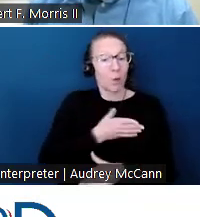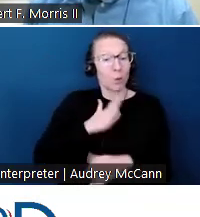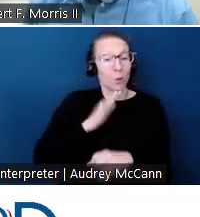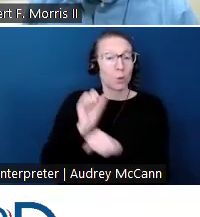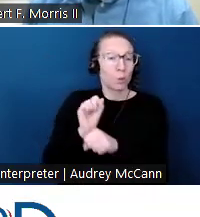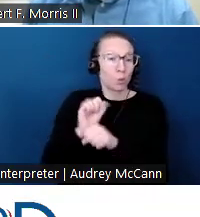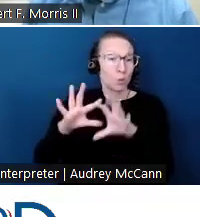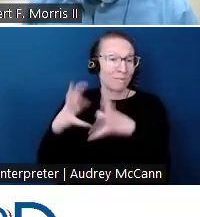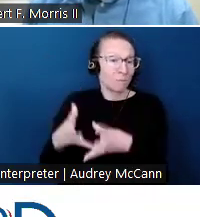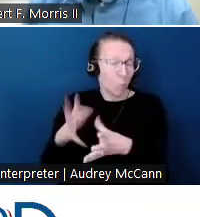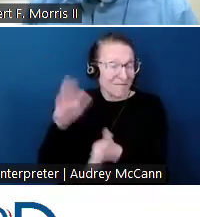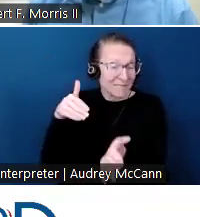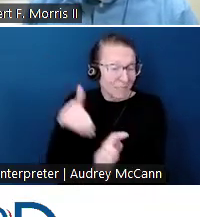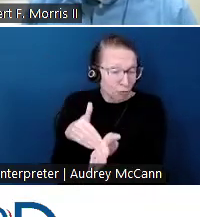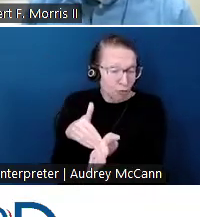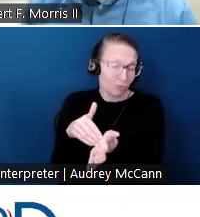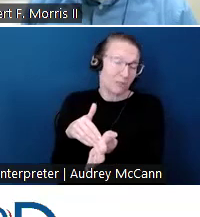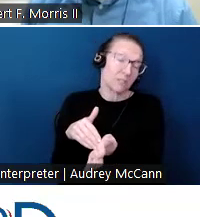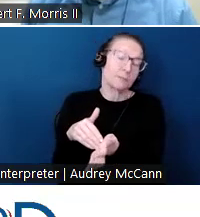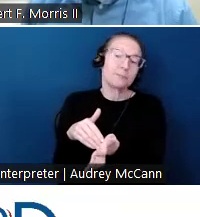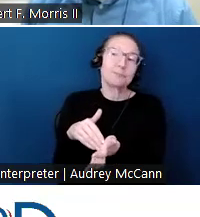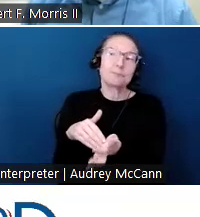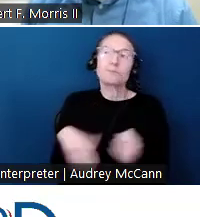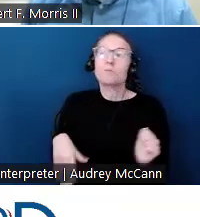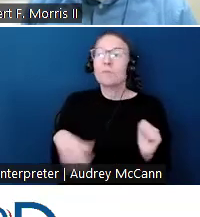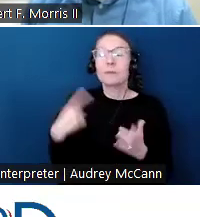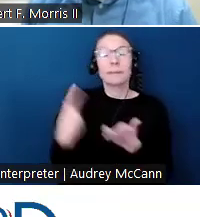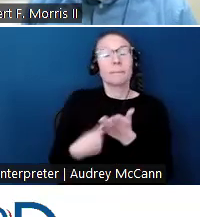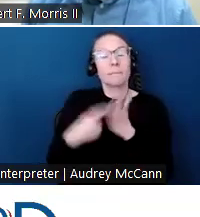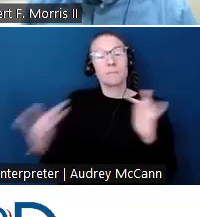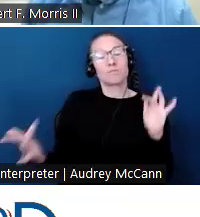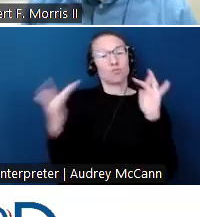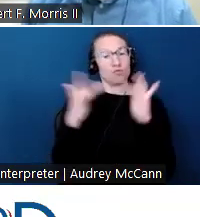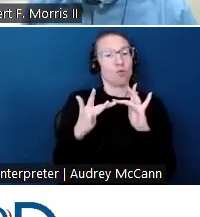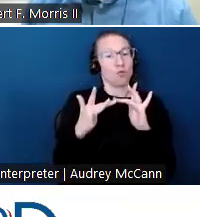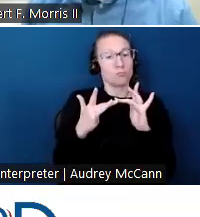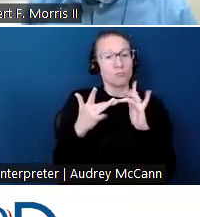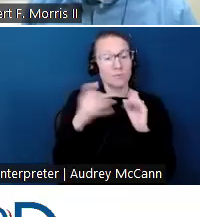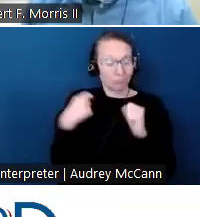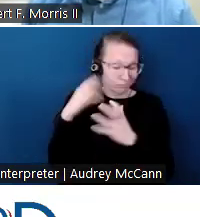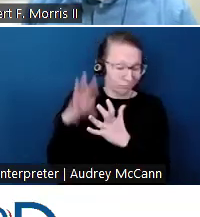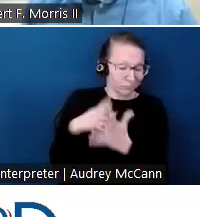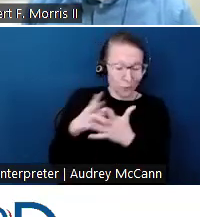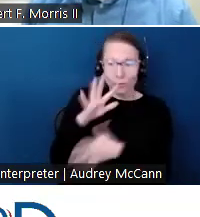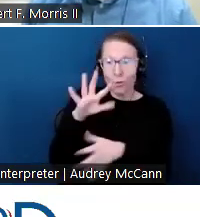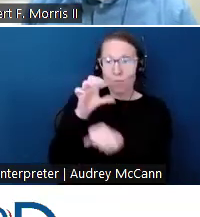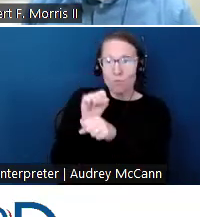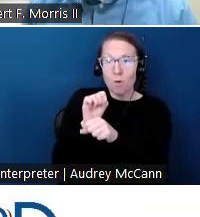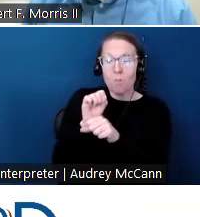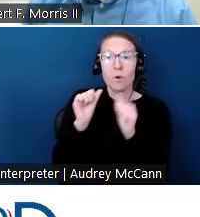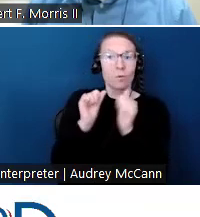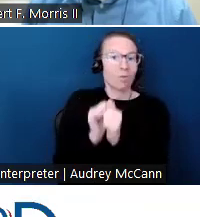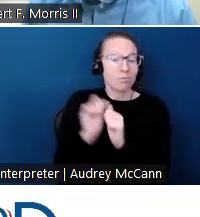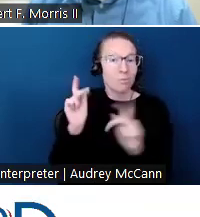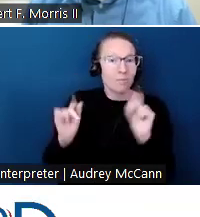personally. Sometimes I get calls and I schedule appointments with individuals myself and